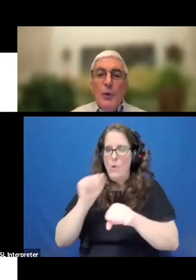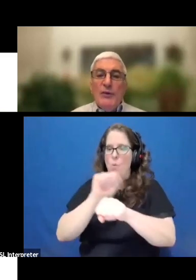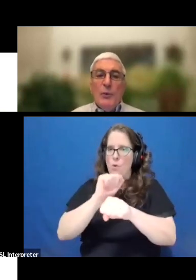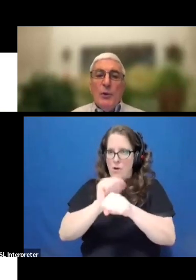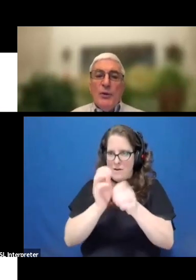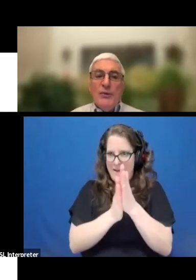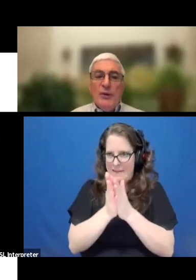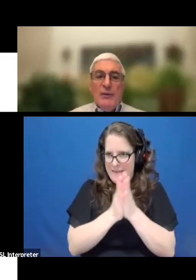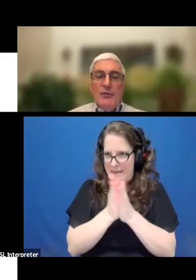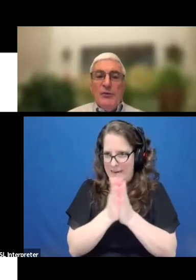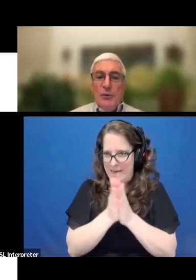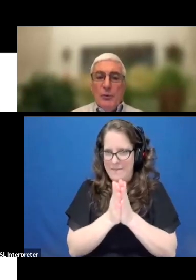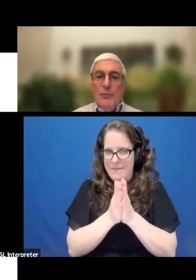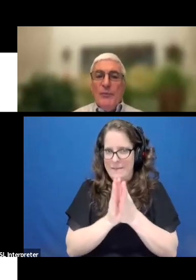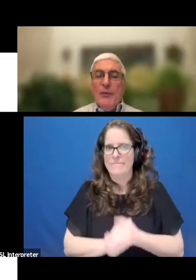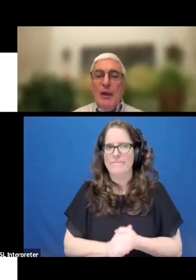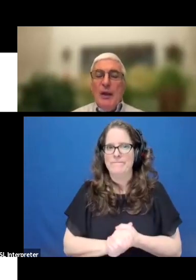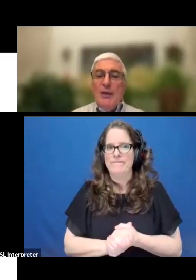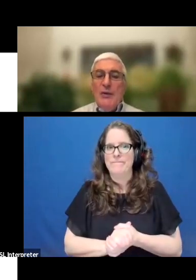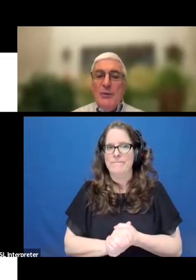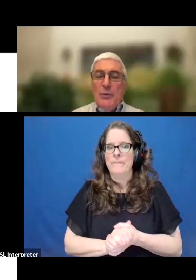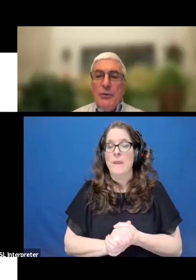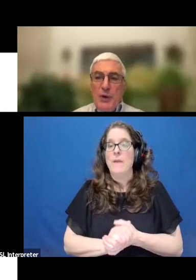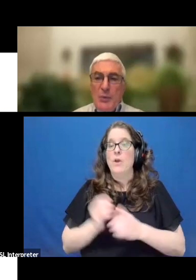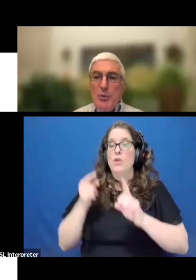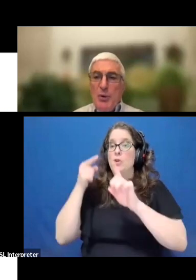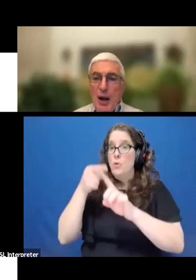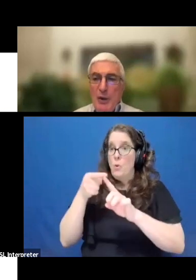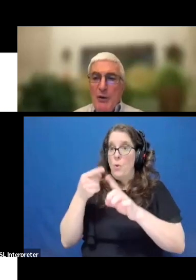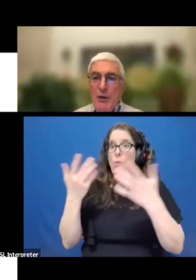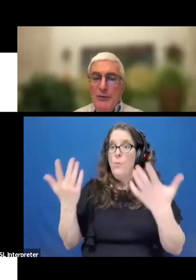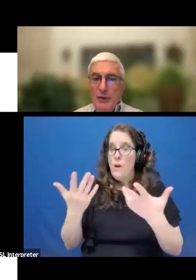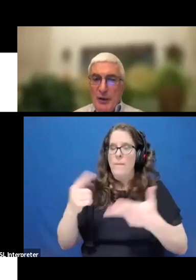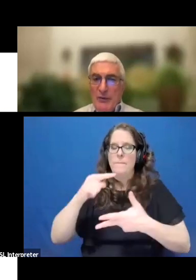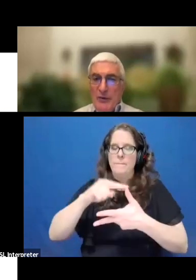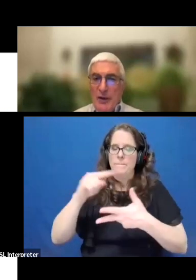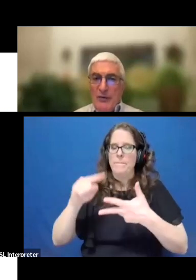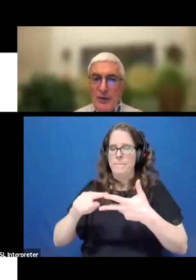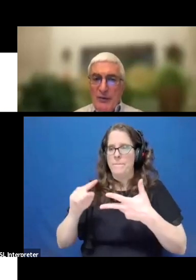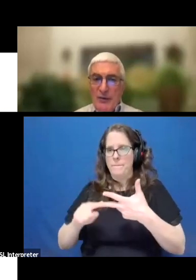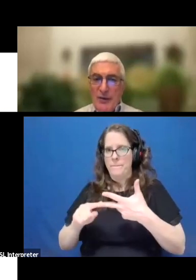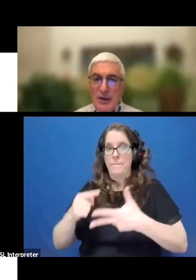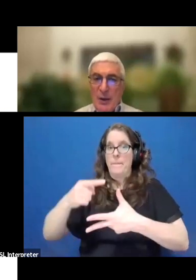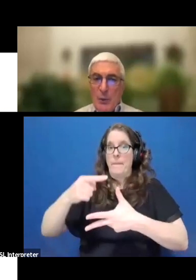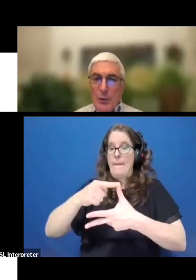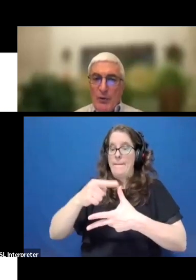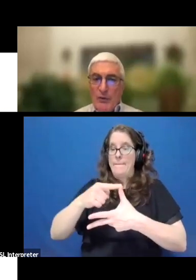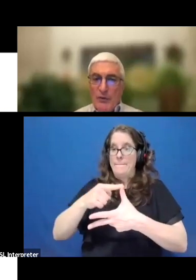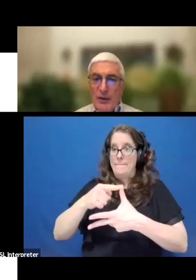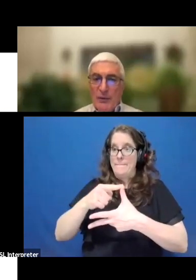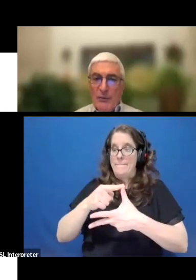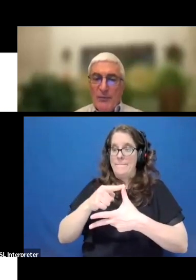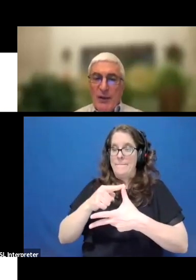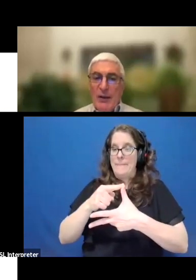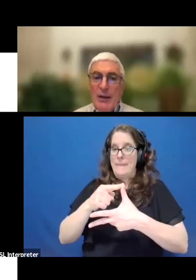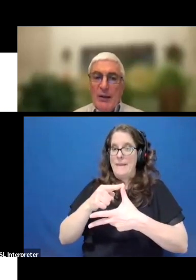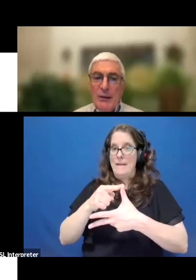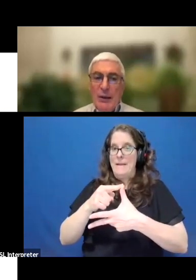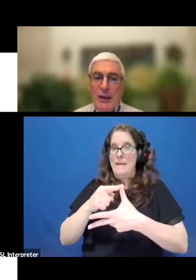So what do the work incentives do? They do three primary things. The SSDI work